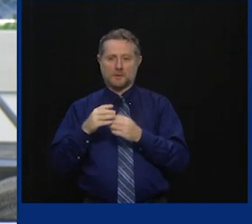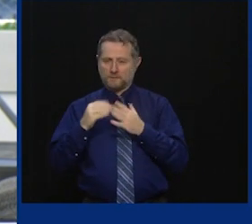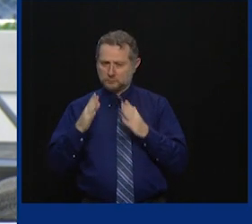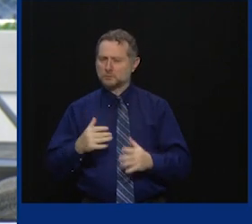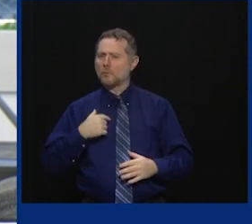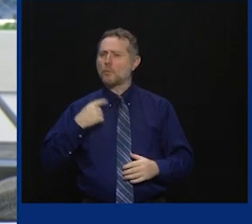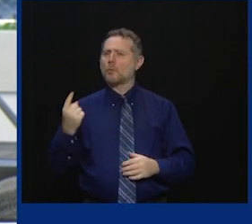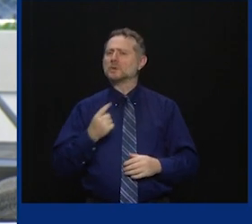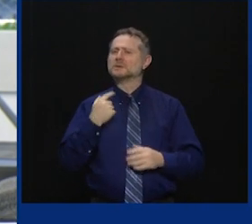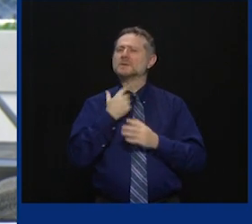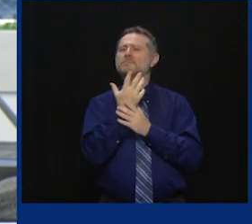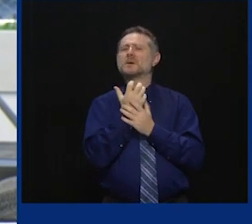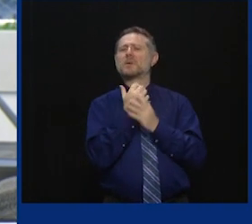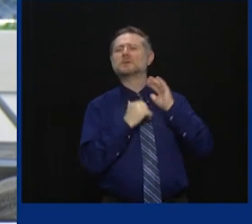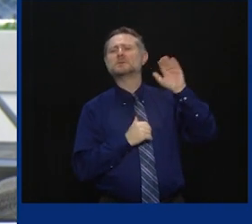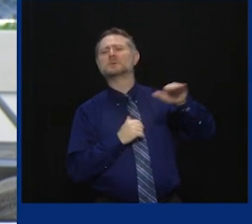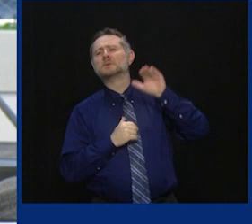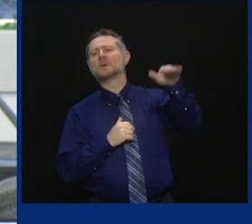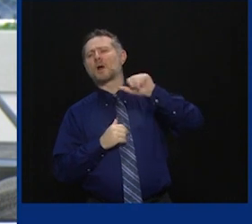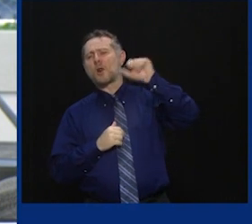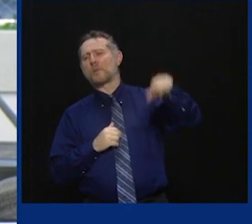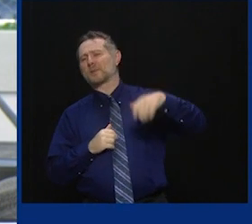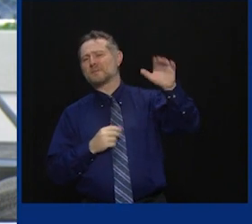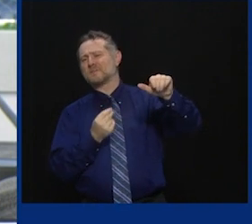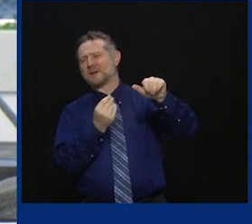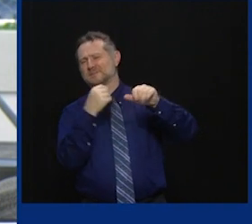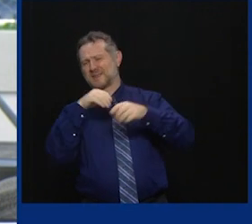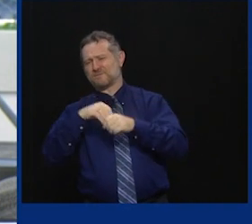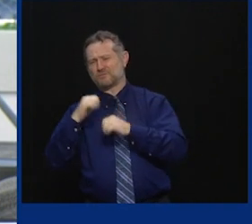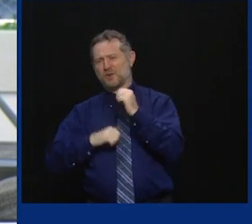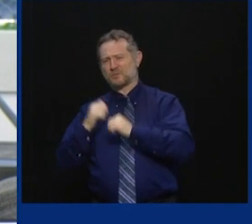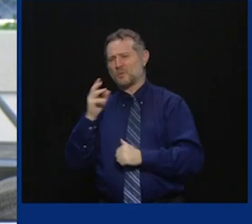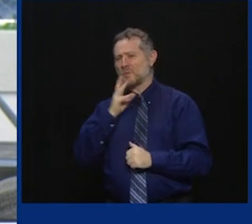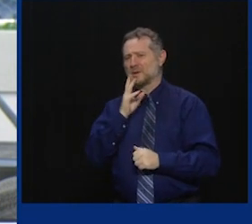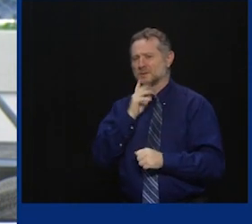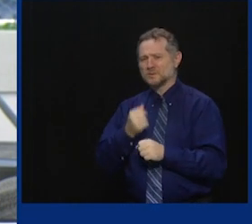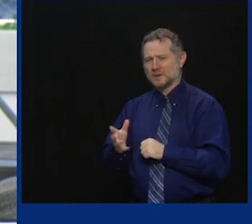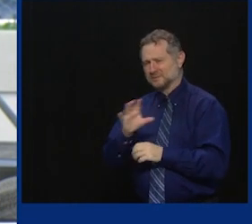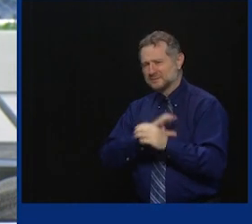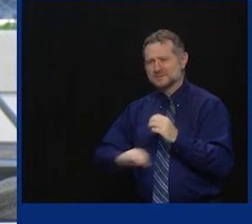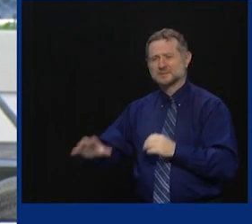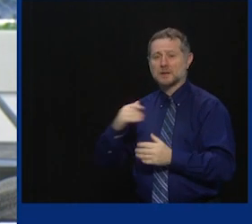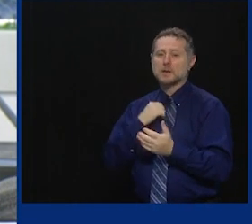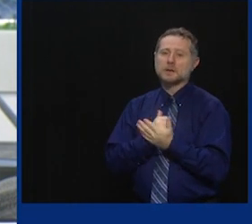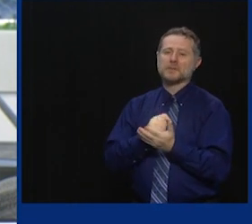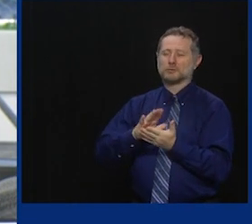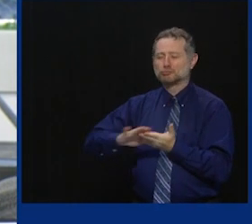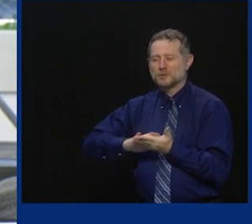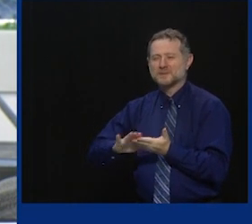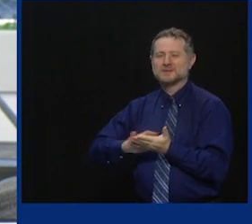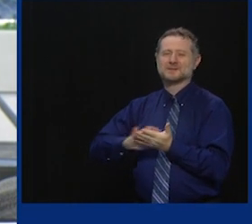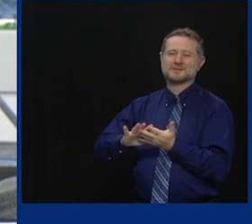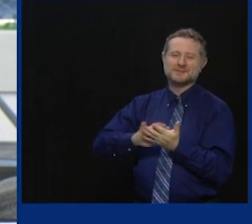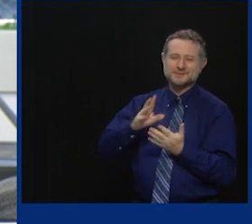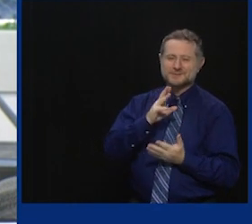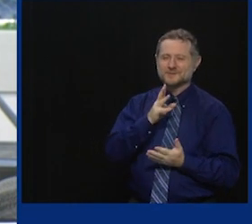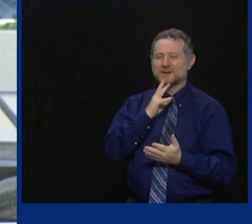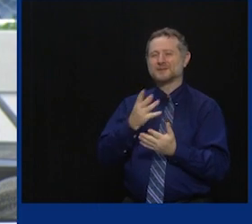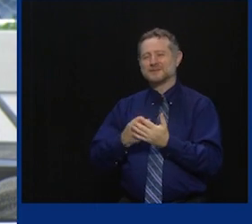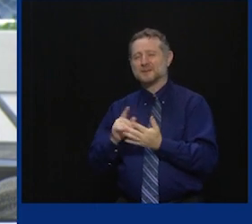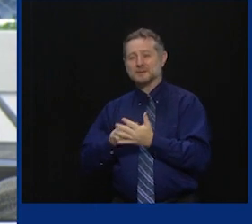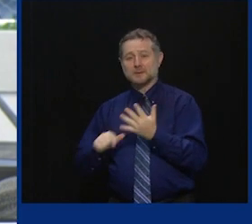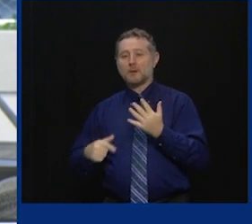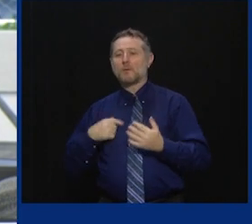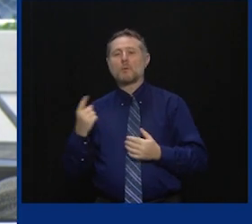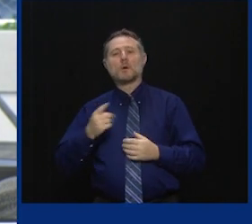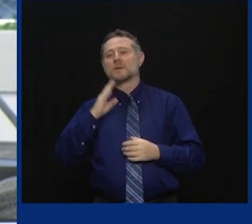money for our infrastructure, our wastewater treatment plants, our stormwater projects. Always came up short. Always